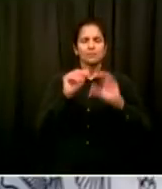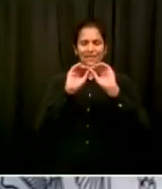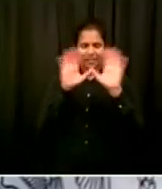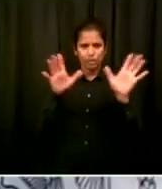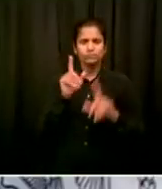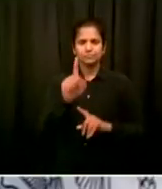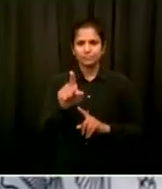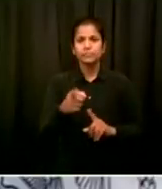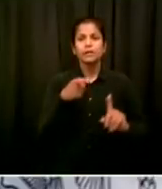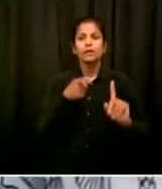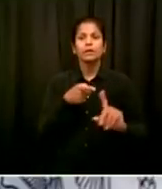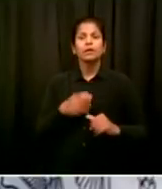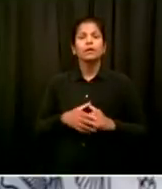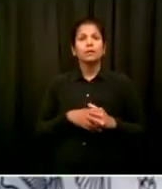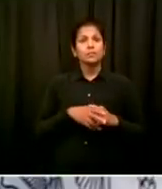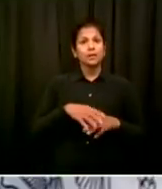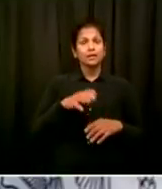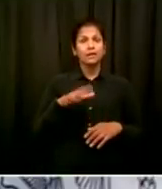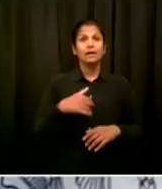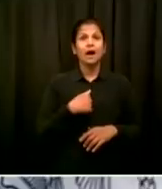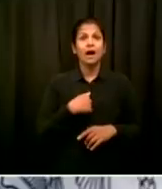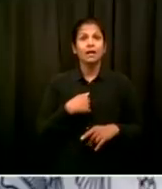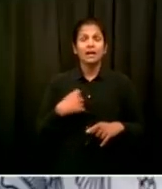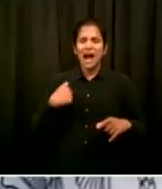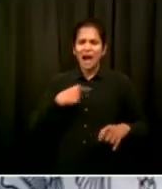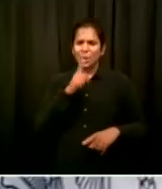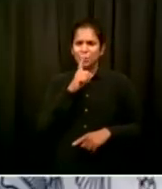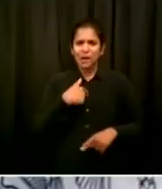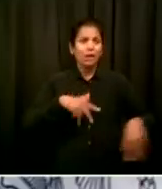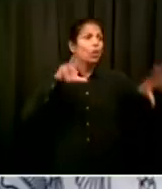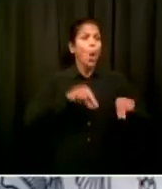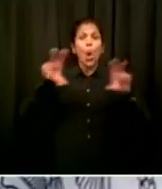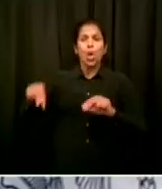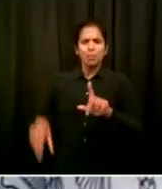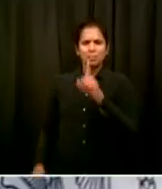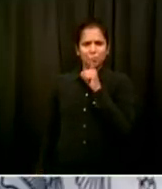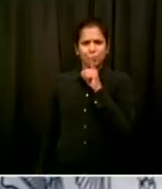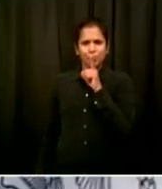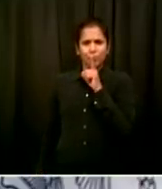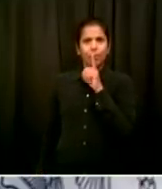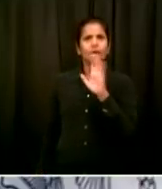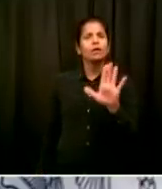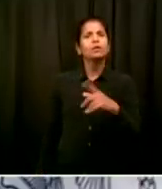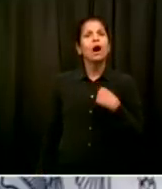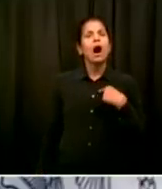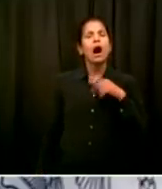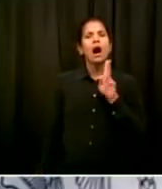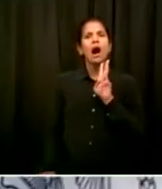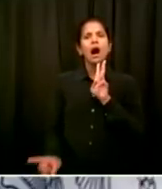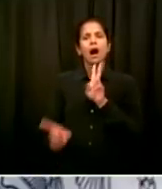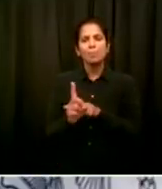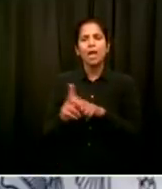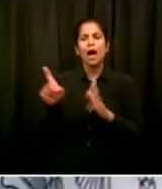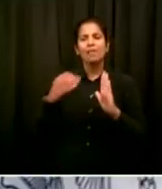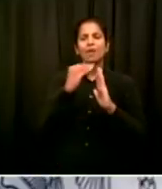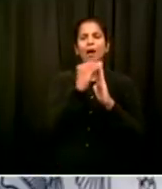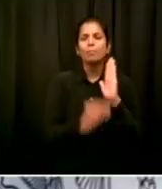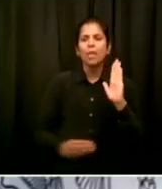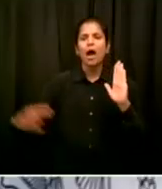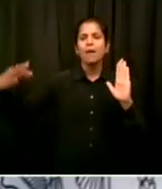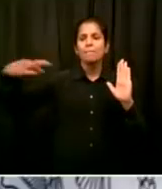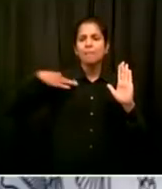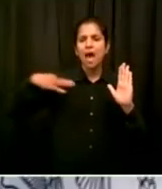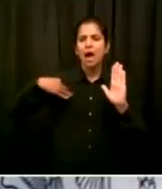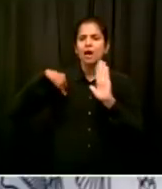the fact is that what I decided to do with the Black Lives Matter murals, and this came out of a meeting at